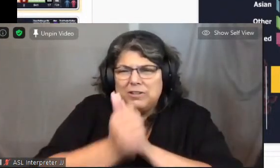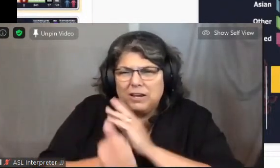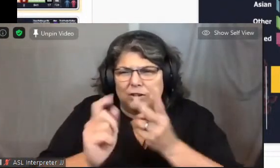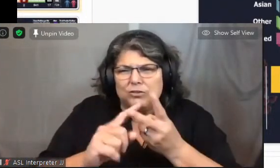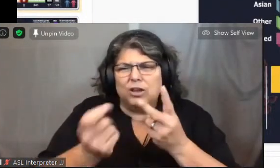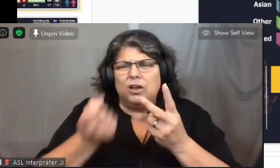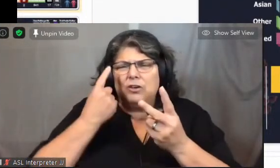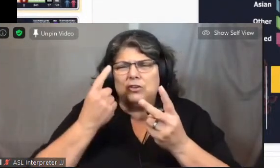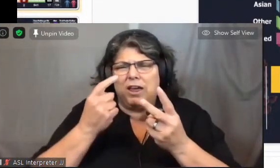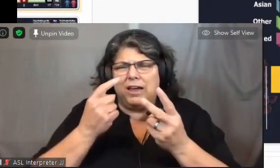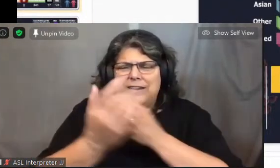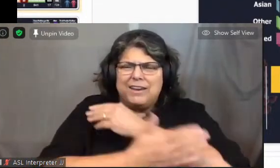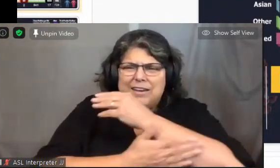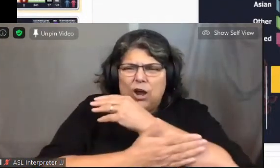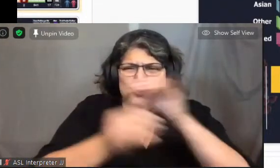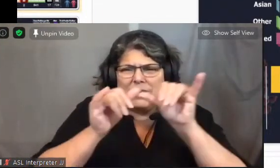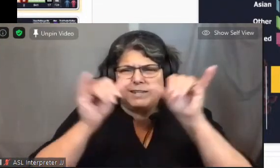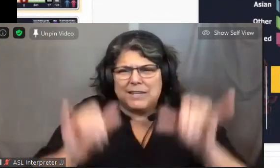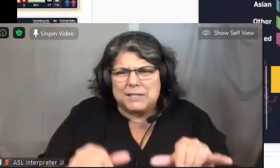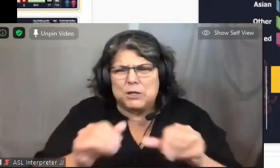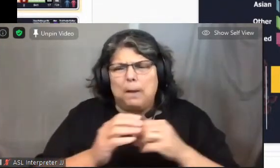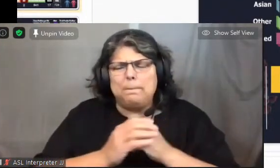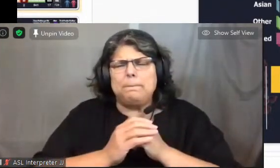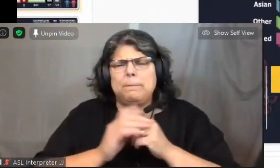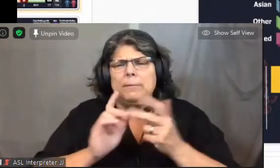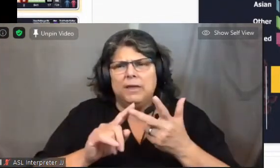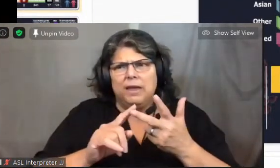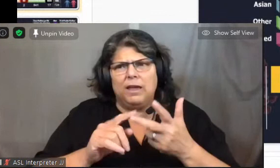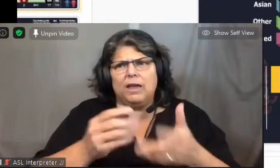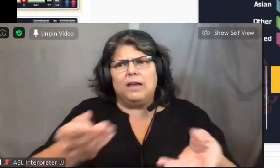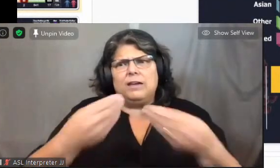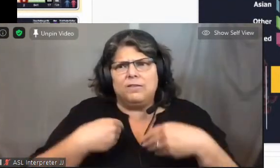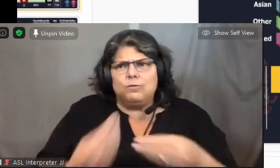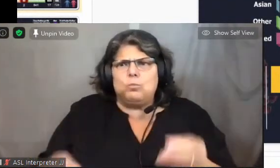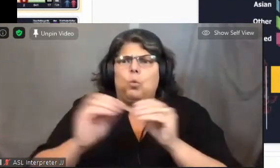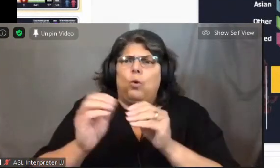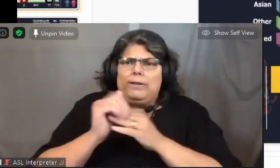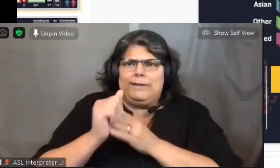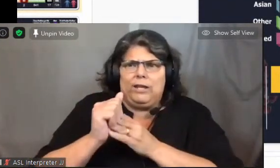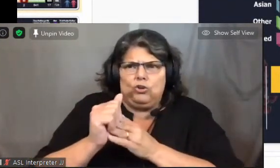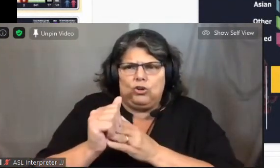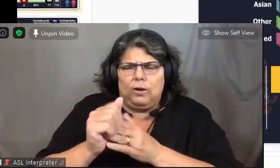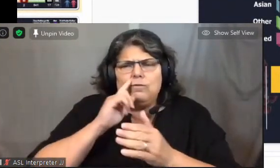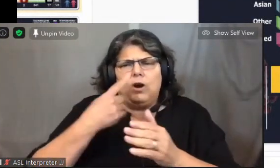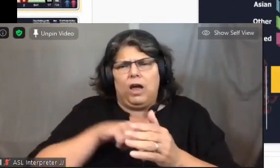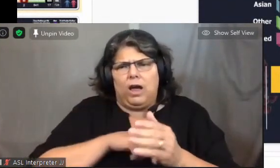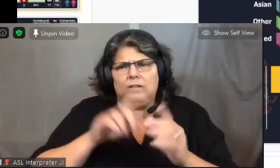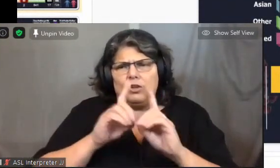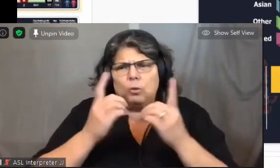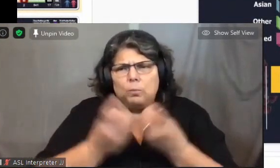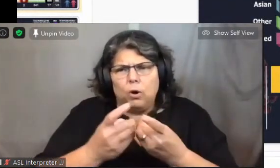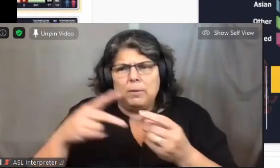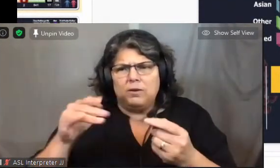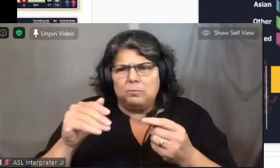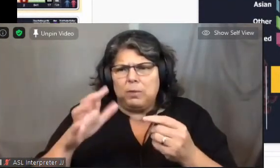and eventually provide a significant amount more leadership for us in the Department of Public Health and in the county.